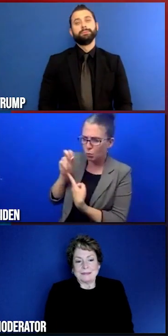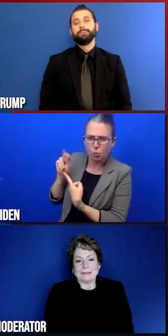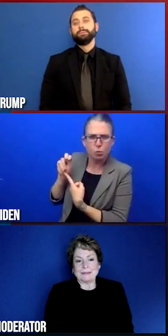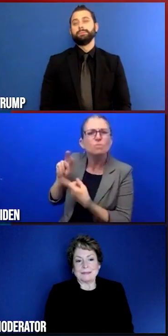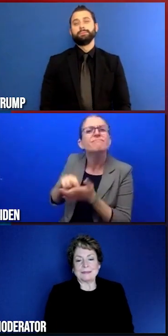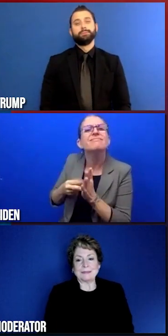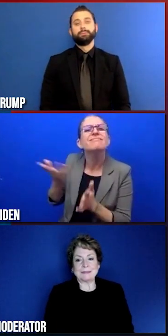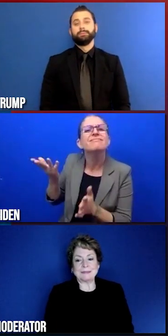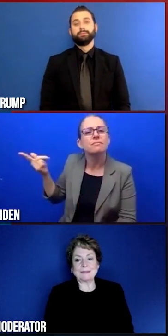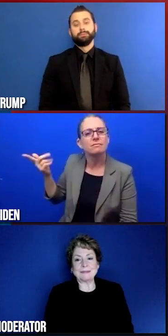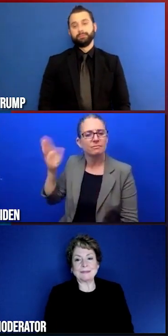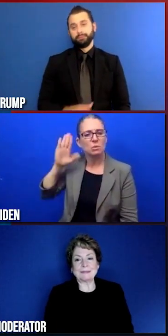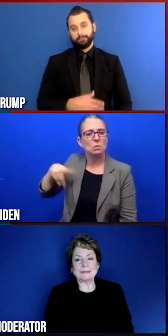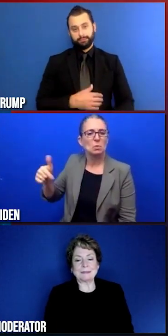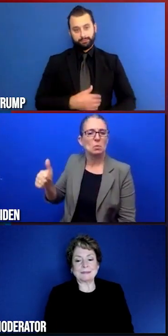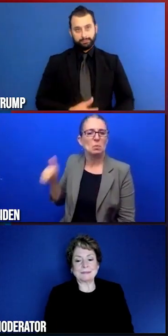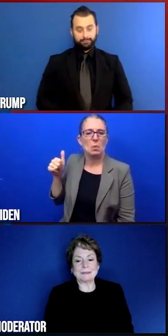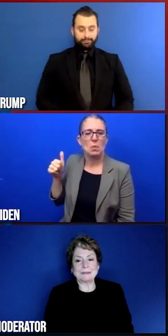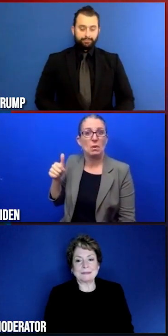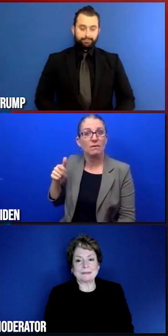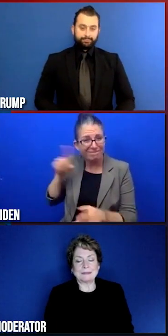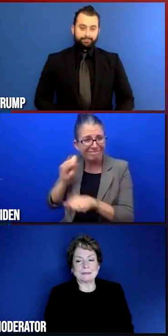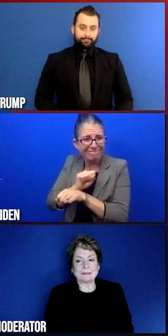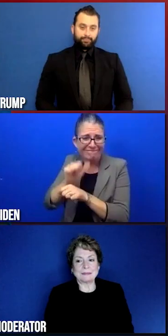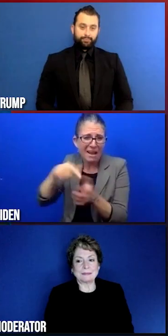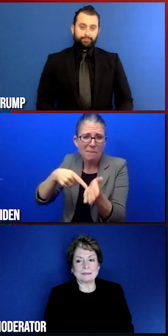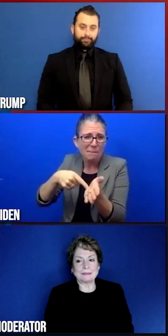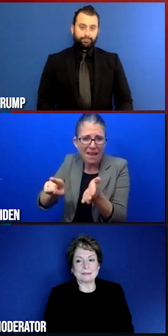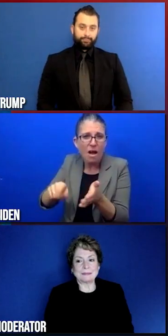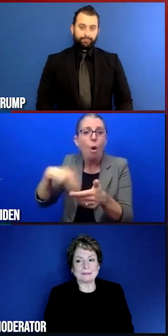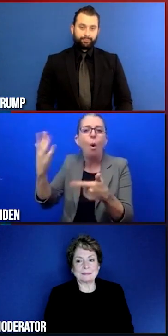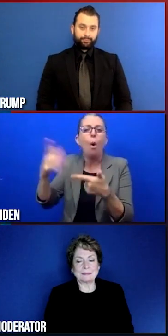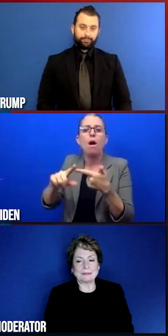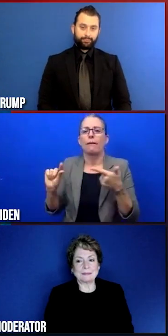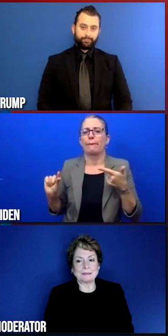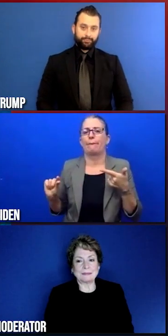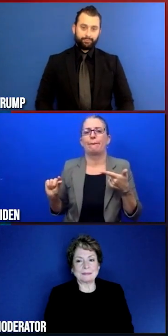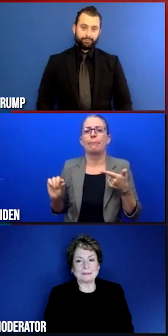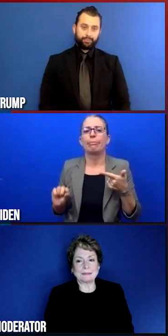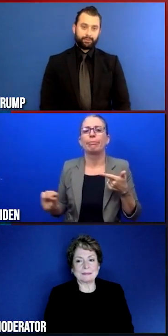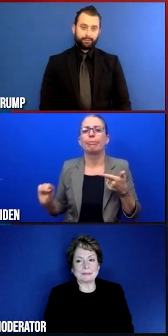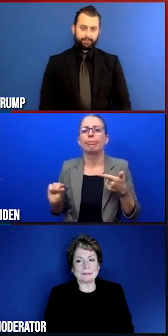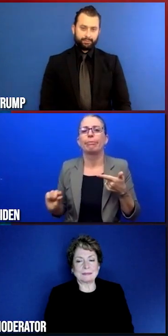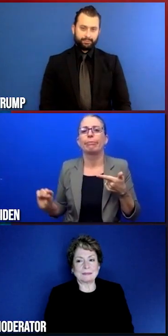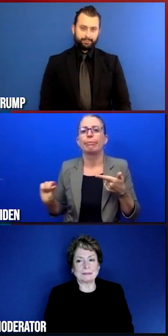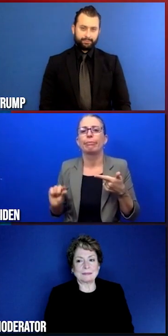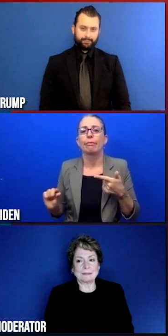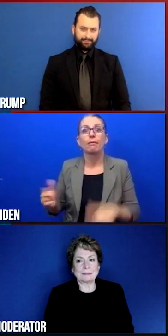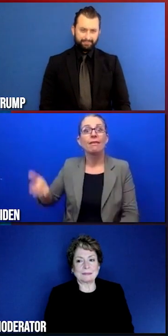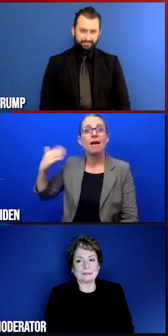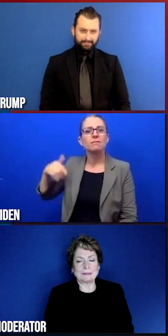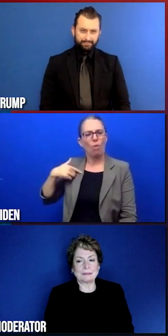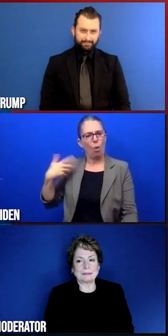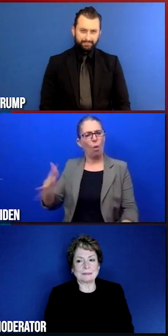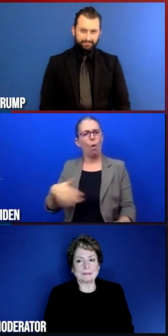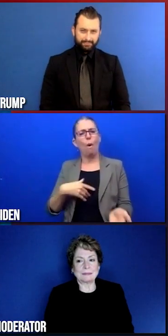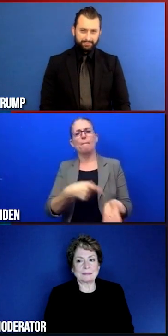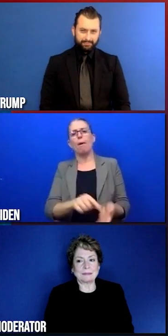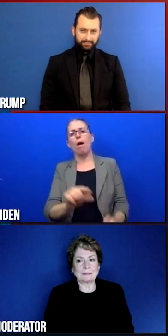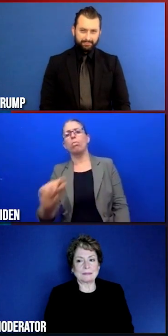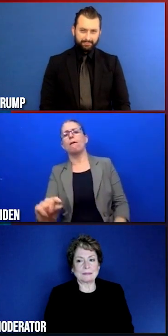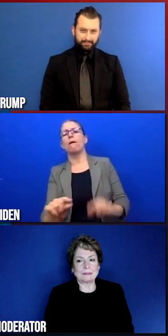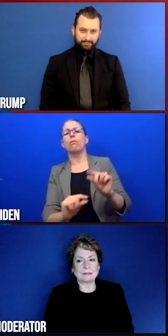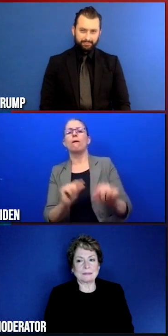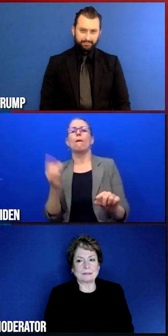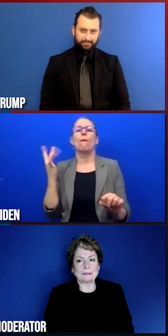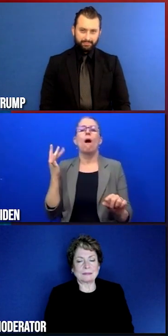you're paying taxes that are so low. When last time he said what he paid, he said, I only pay that little because I'm smart. I know how to